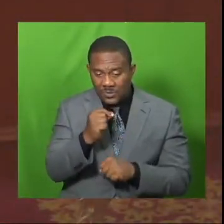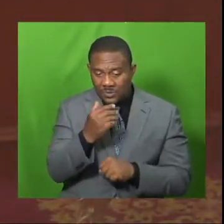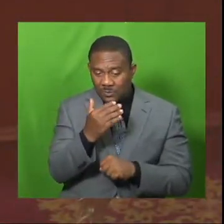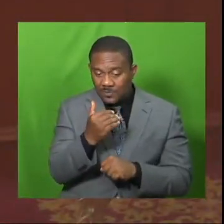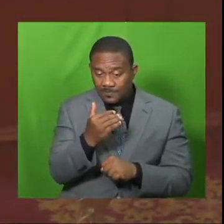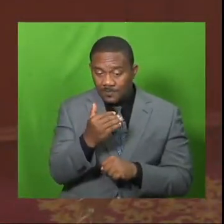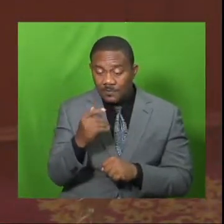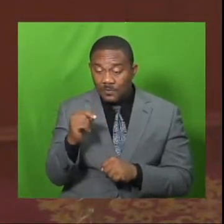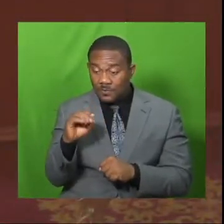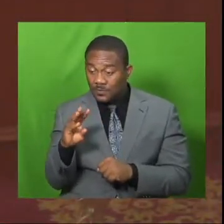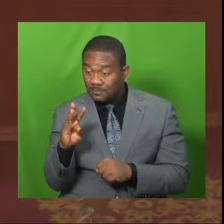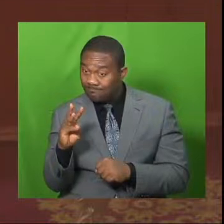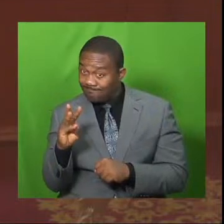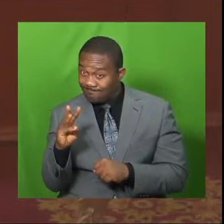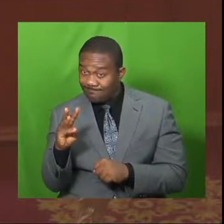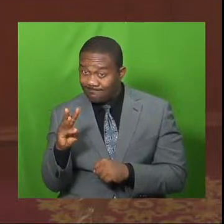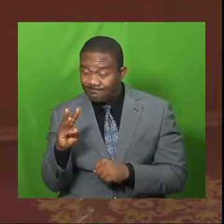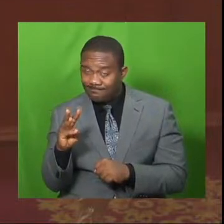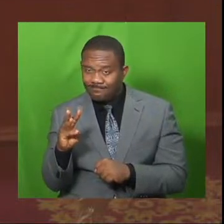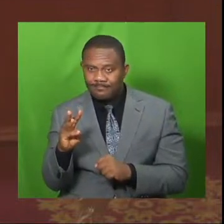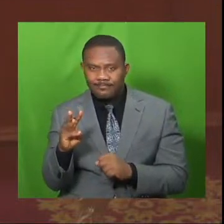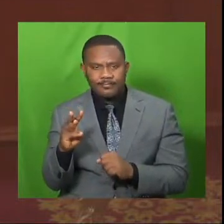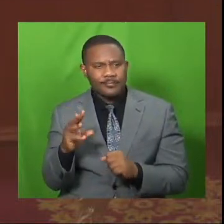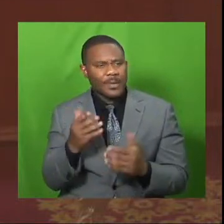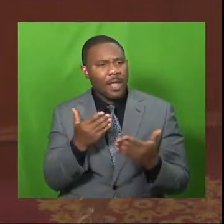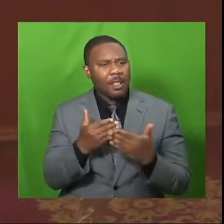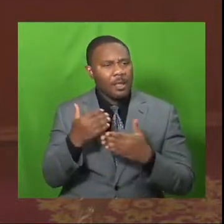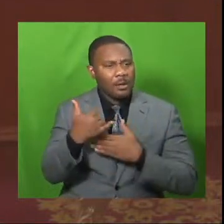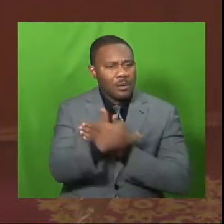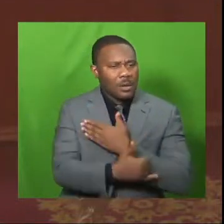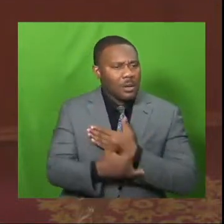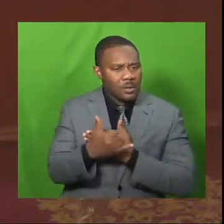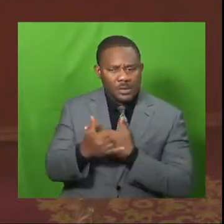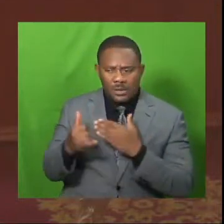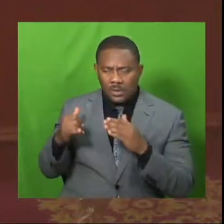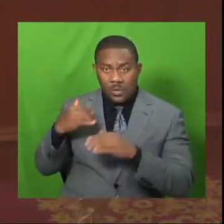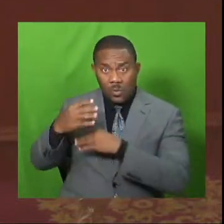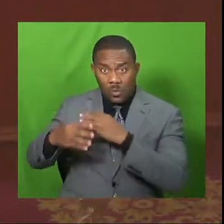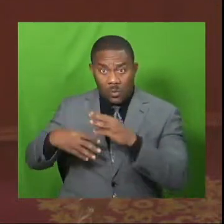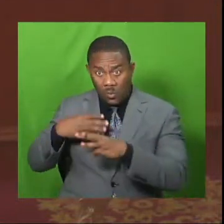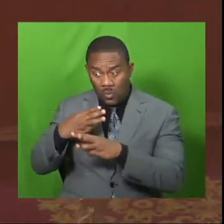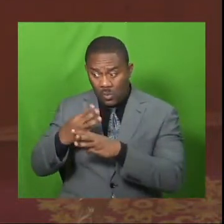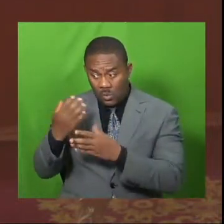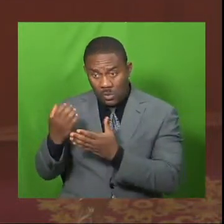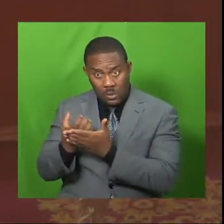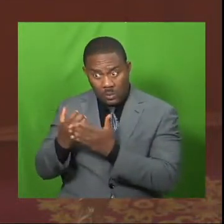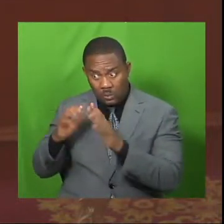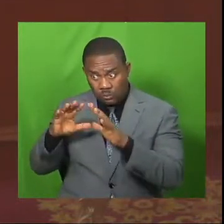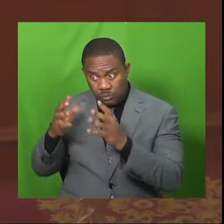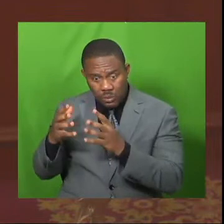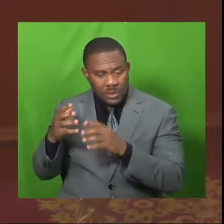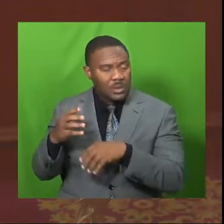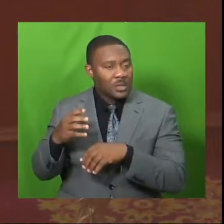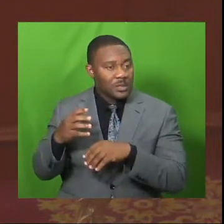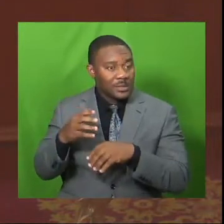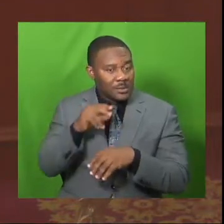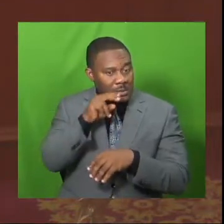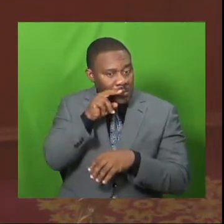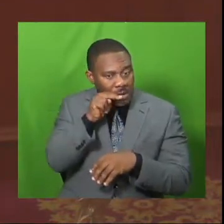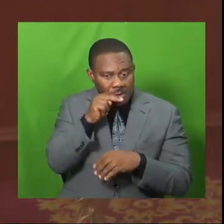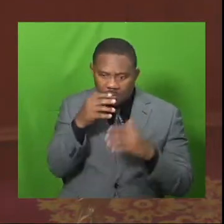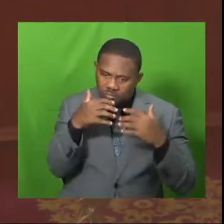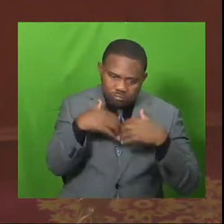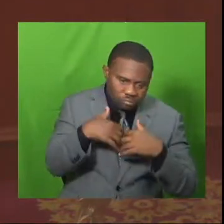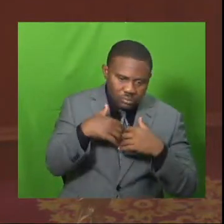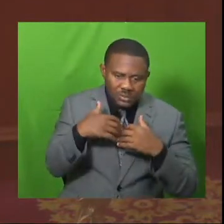2015-2016, our neighbors and the global economy went into recession. Our neighbors, Nigeria, was in recession.